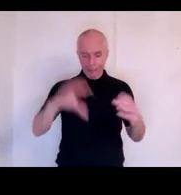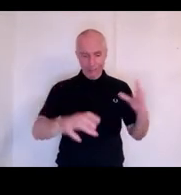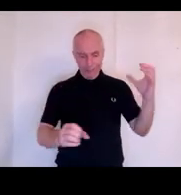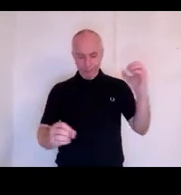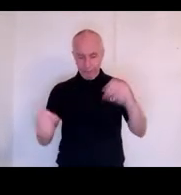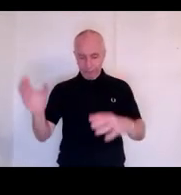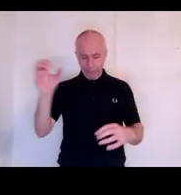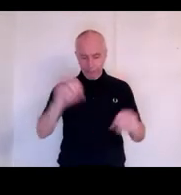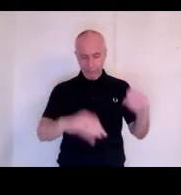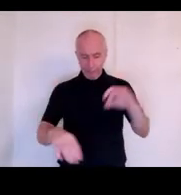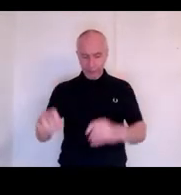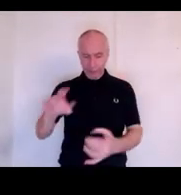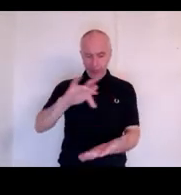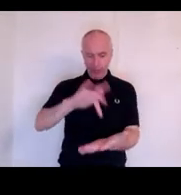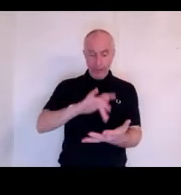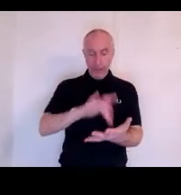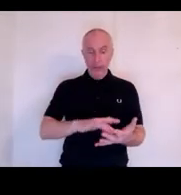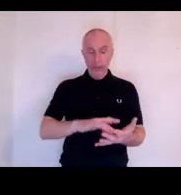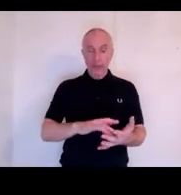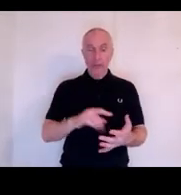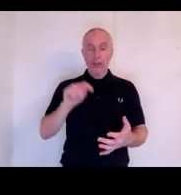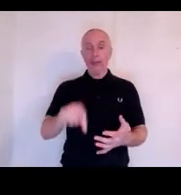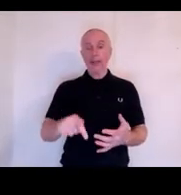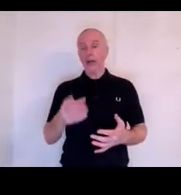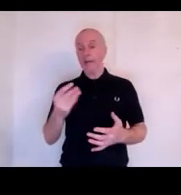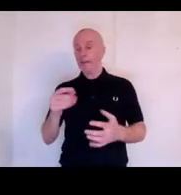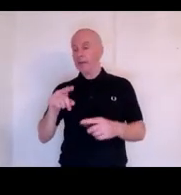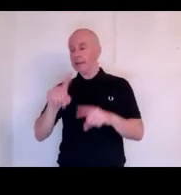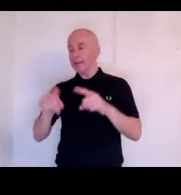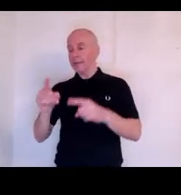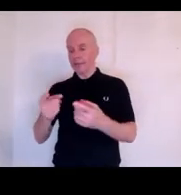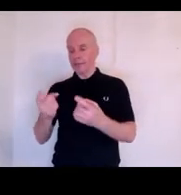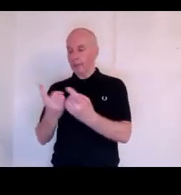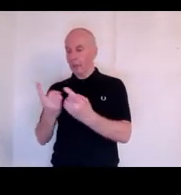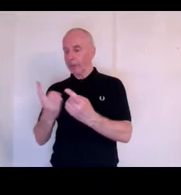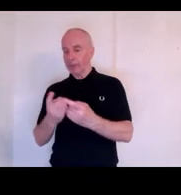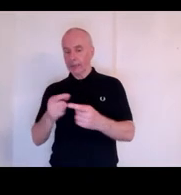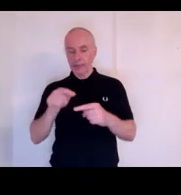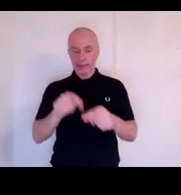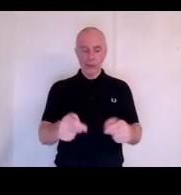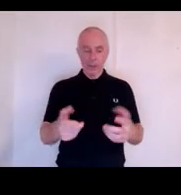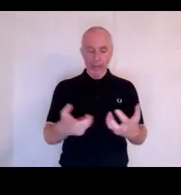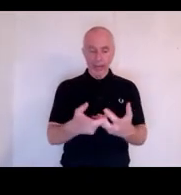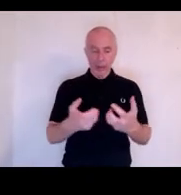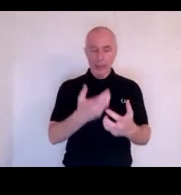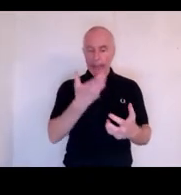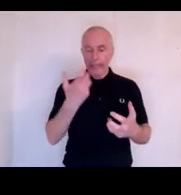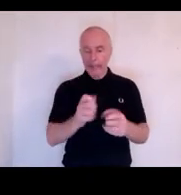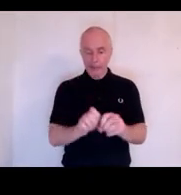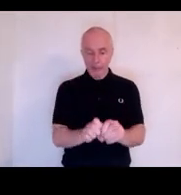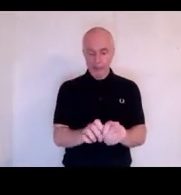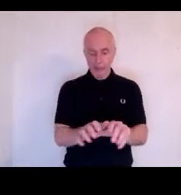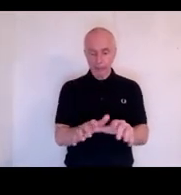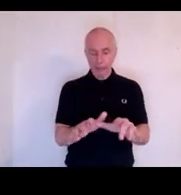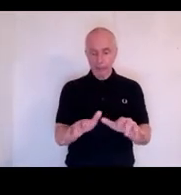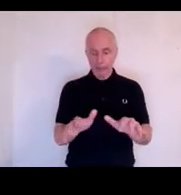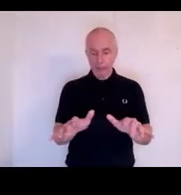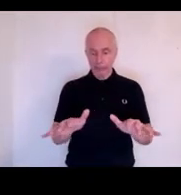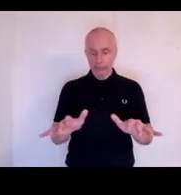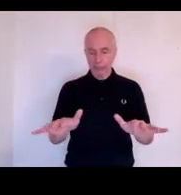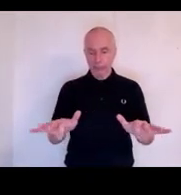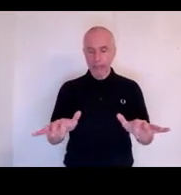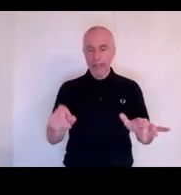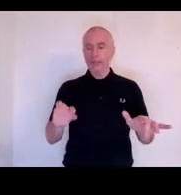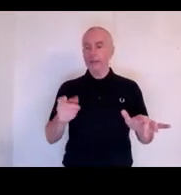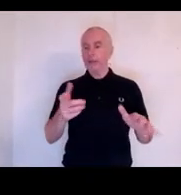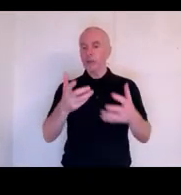And then we have certain materials properties which affect how quickly that heat dissipates to the edge of the fuel and into the moderator and coolant flowing around it,